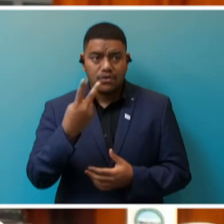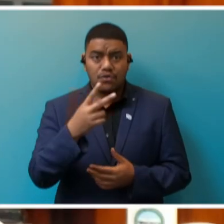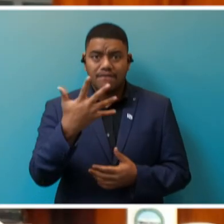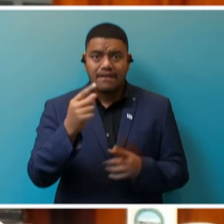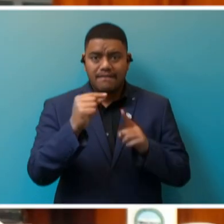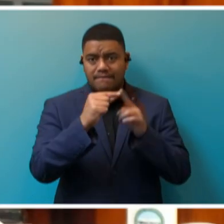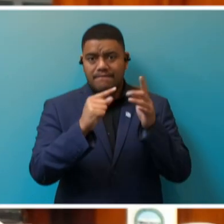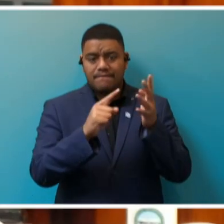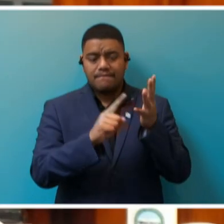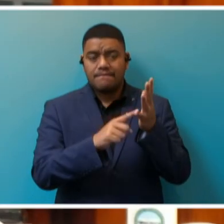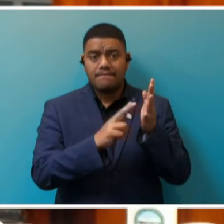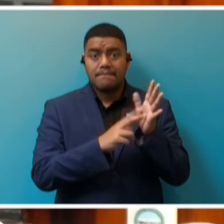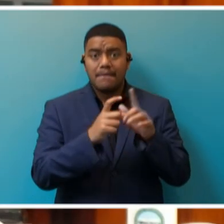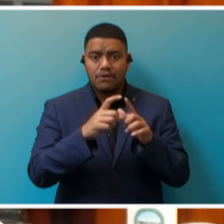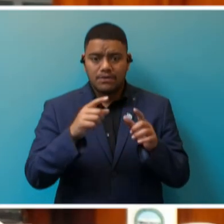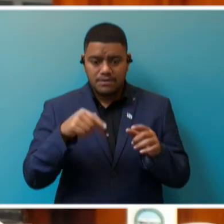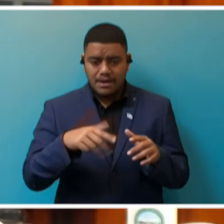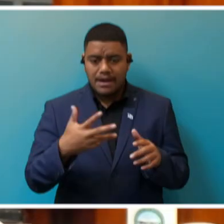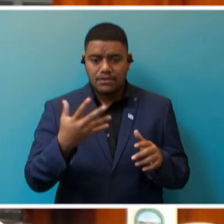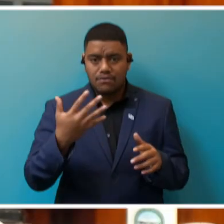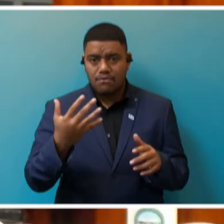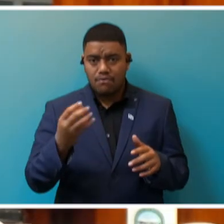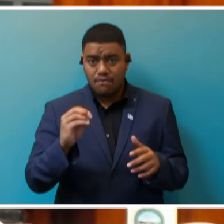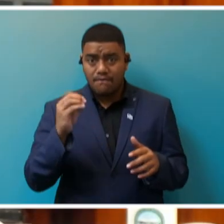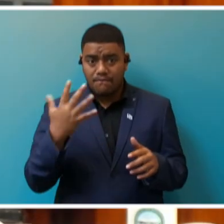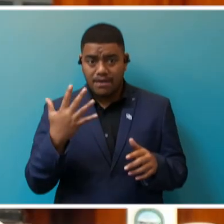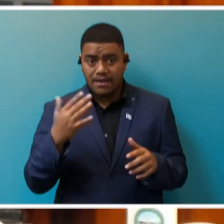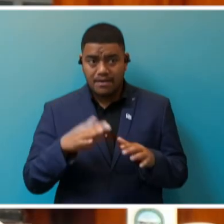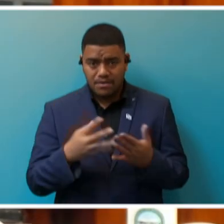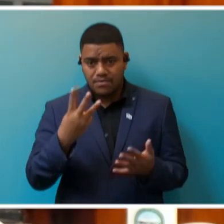£25 in 1905 equated to